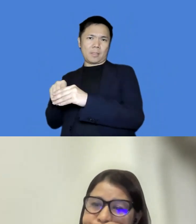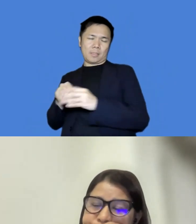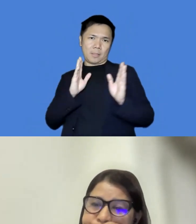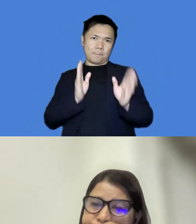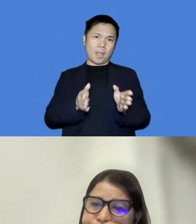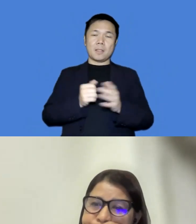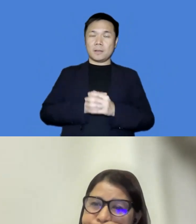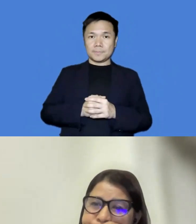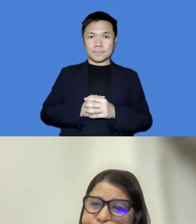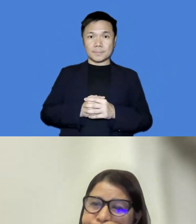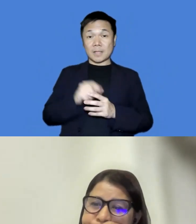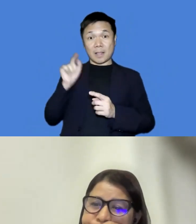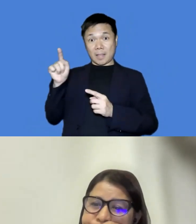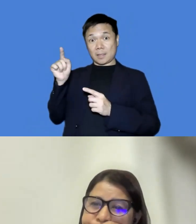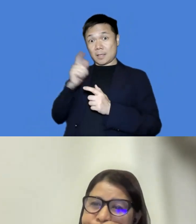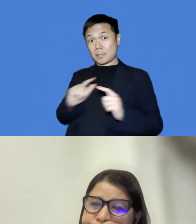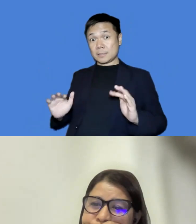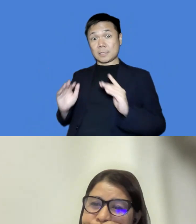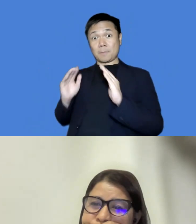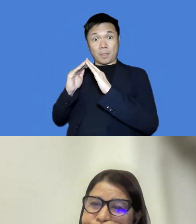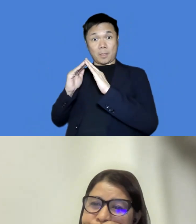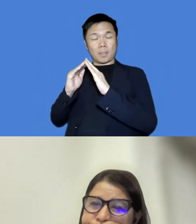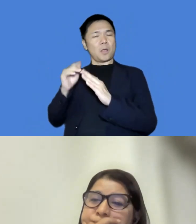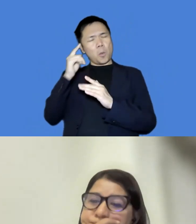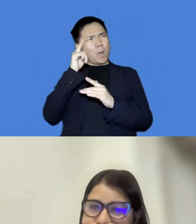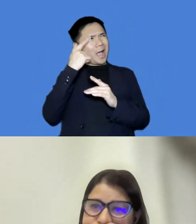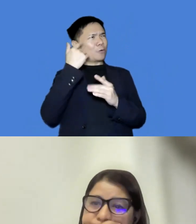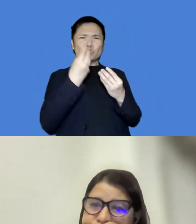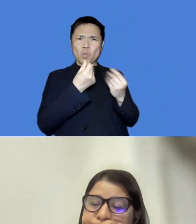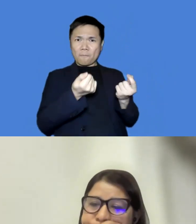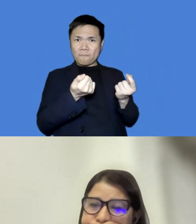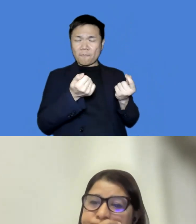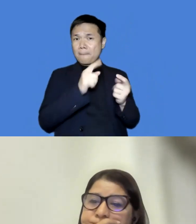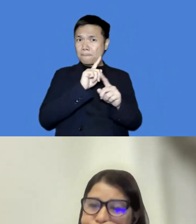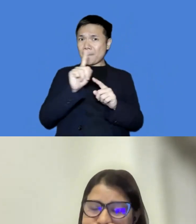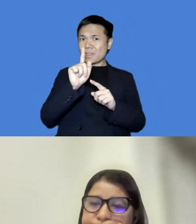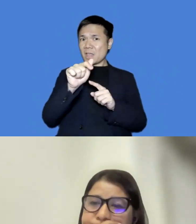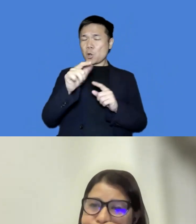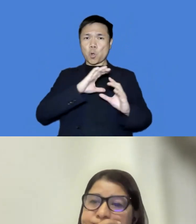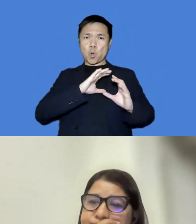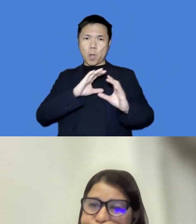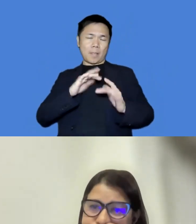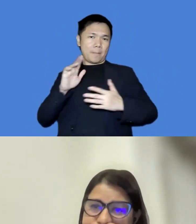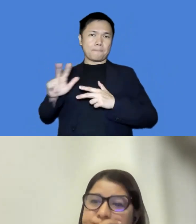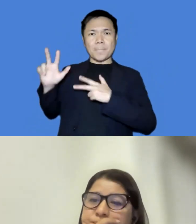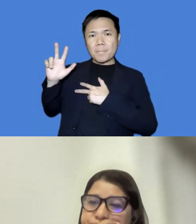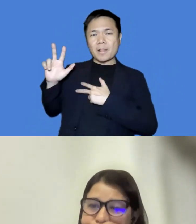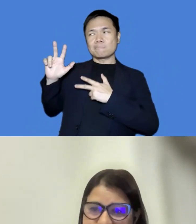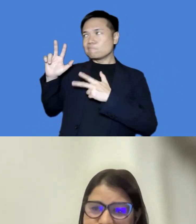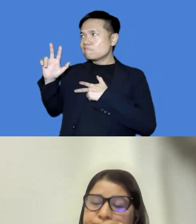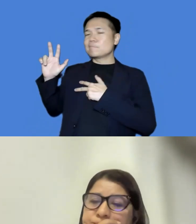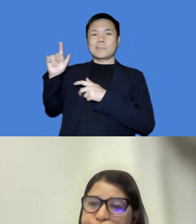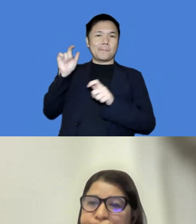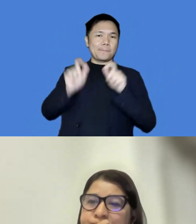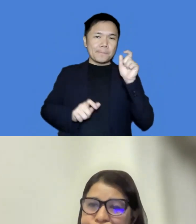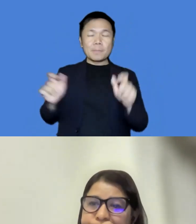And the summit itself does not offer solutions. It is the commitments that all the stakeholders make at the